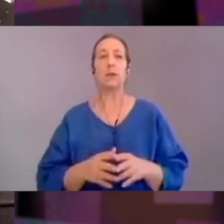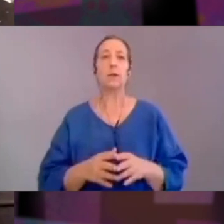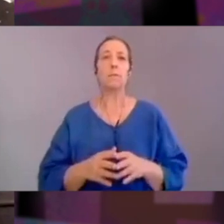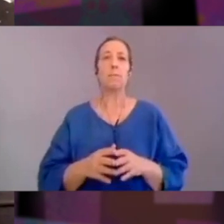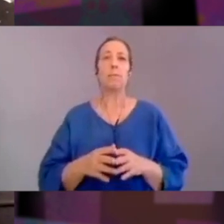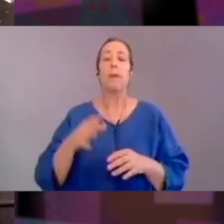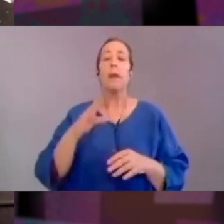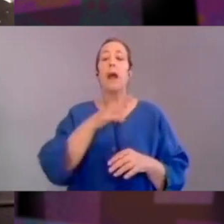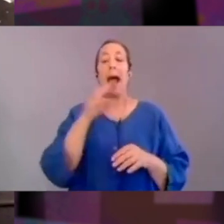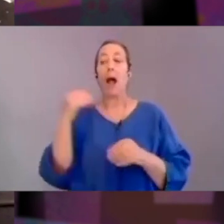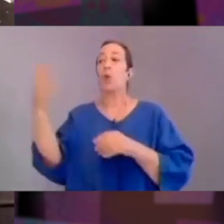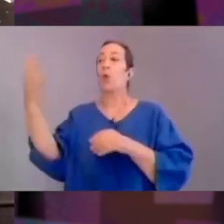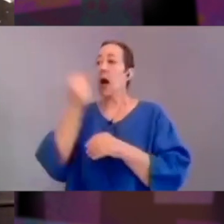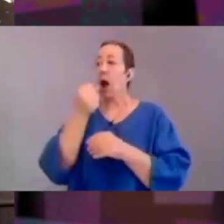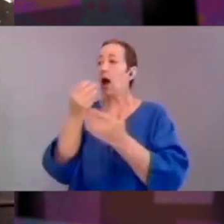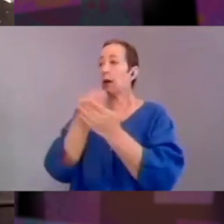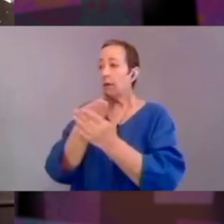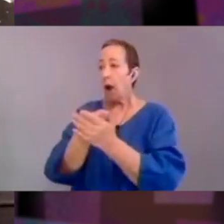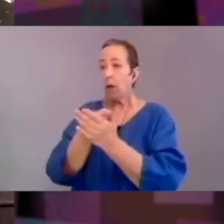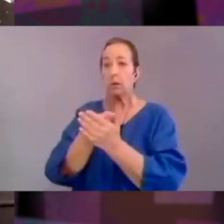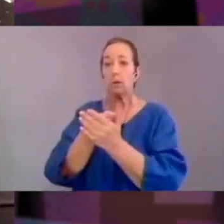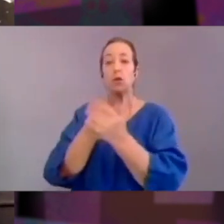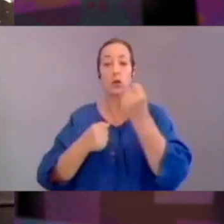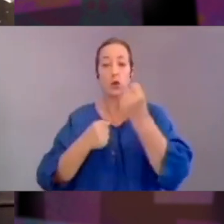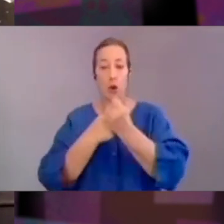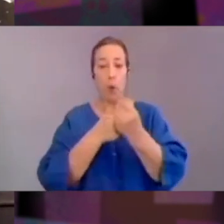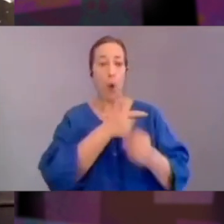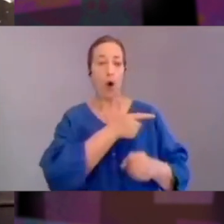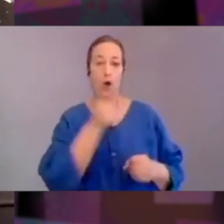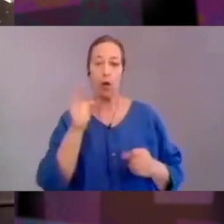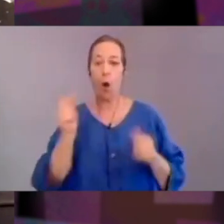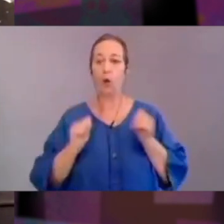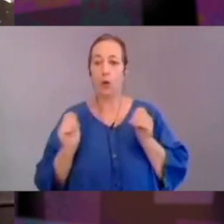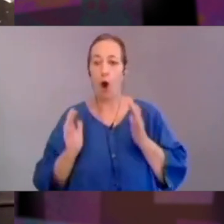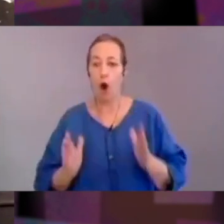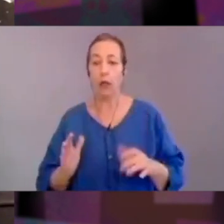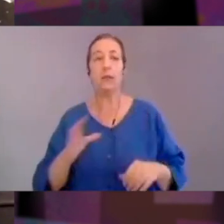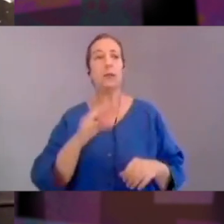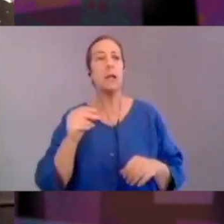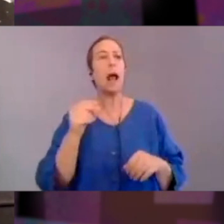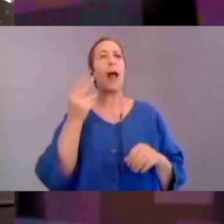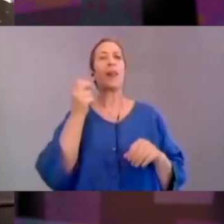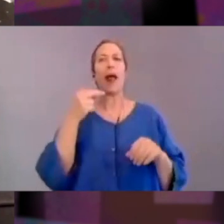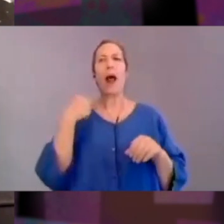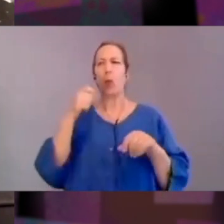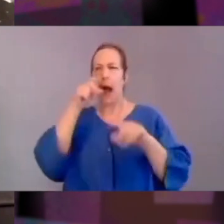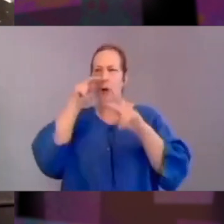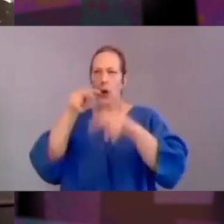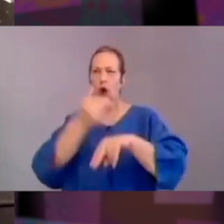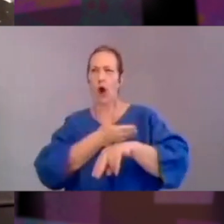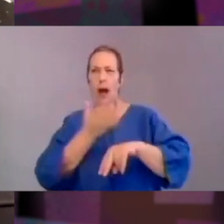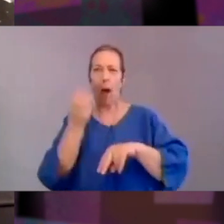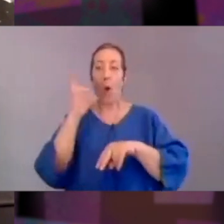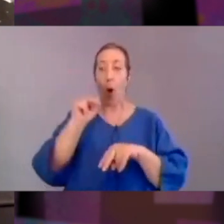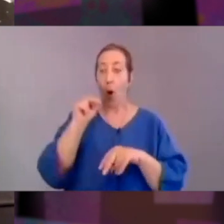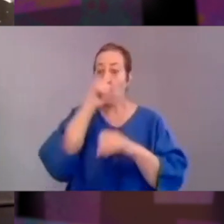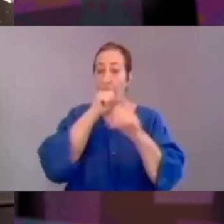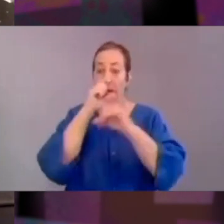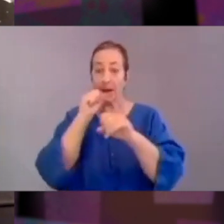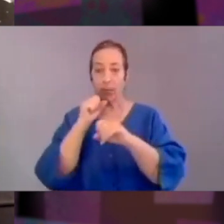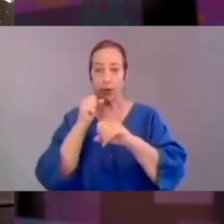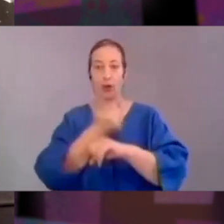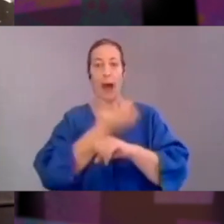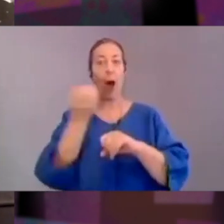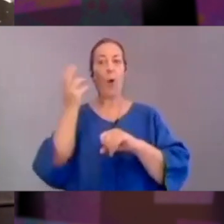support artists, we've unraveled much of our own assumptions and bureaucracy these last 2 years to